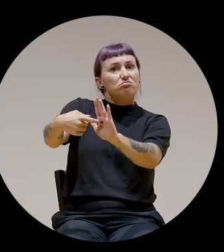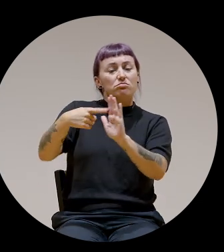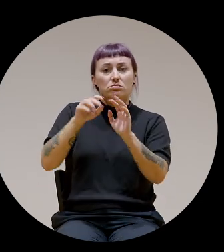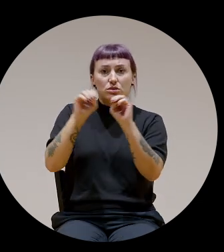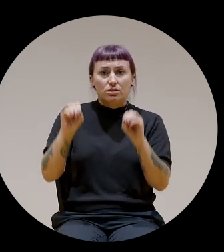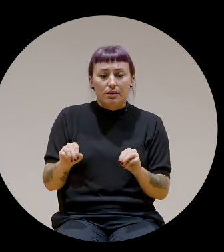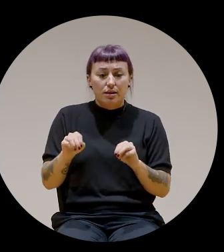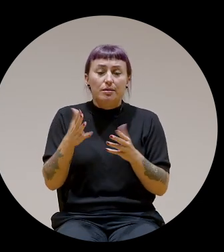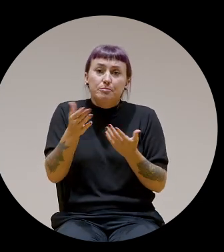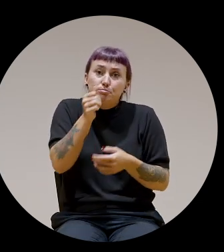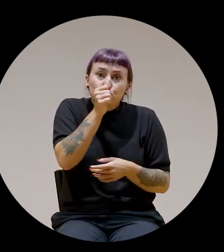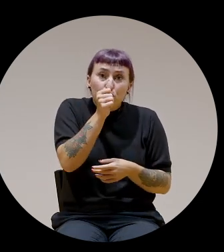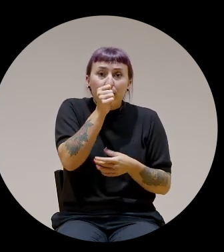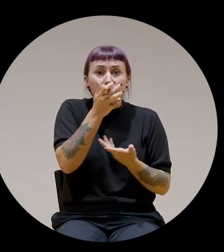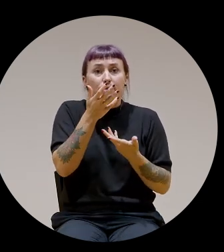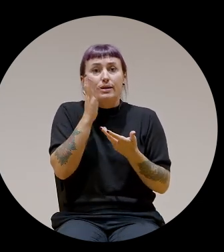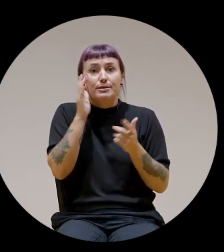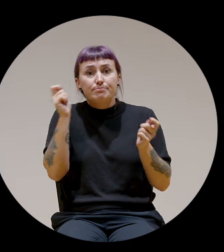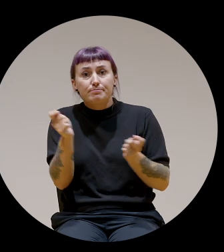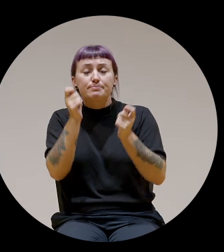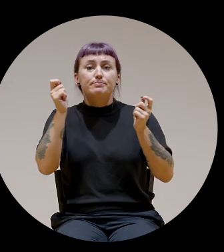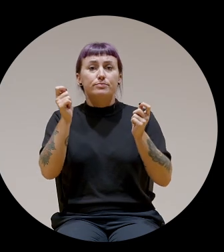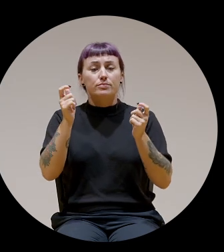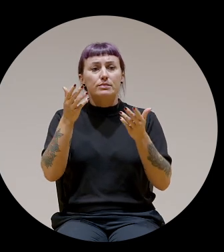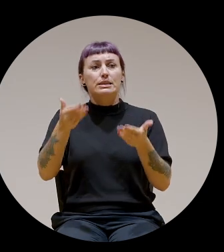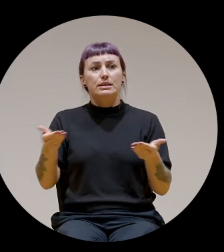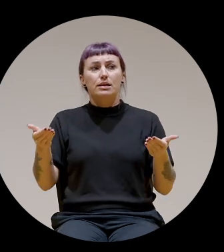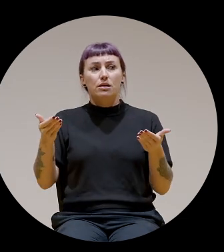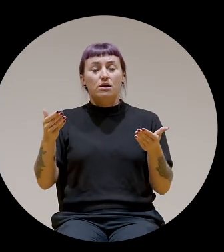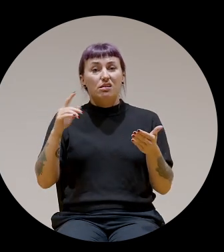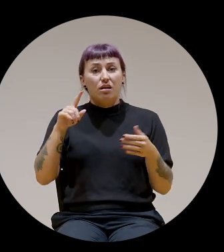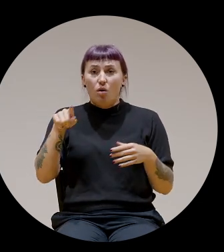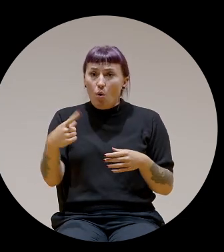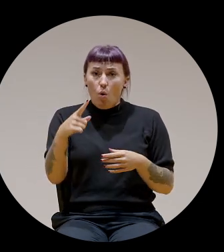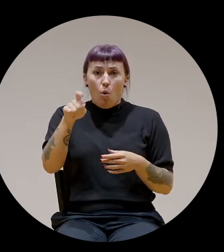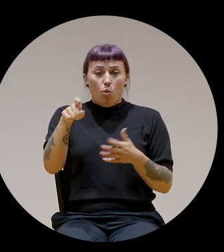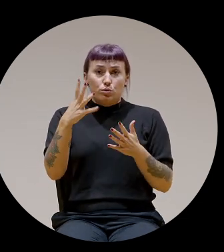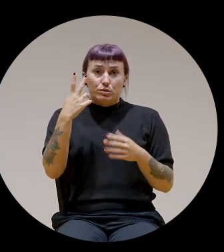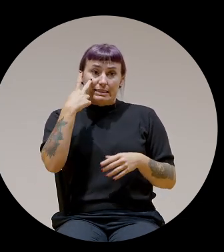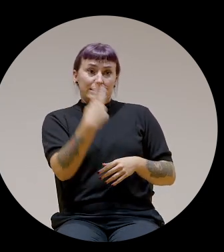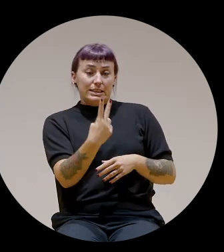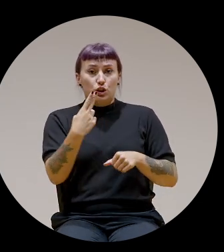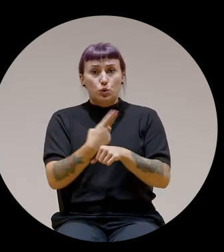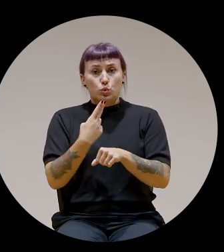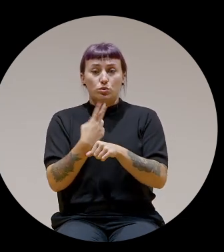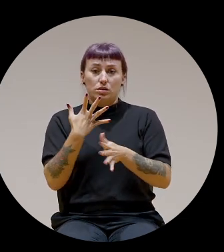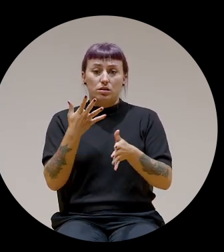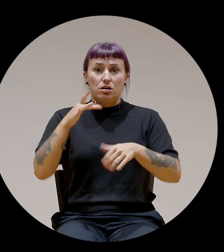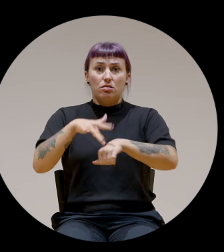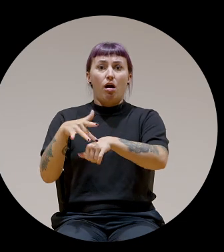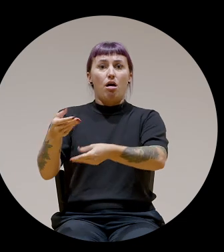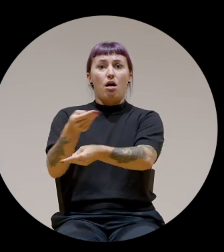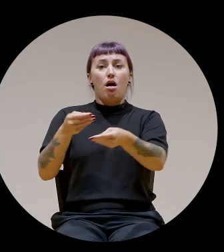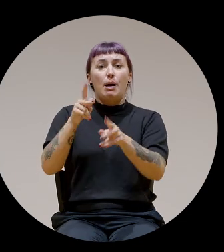museums. Things that may be private, ceremonial, things that are only supposed to be seen and used and